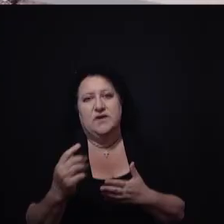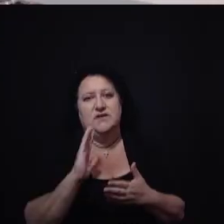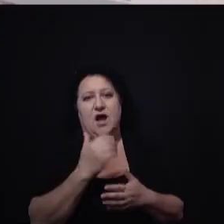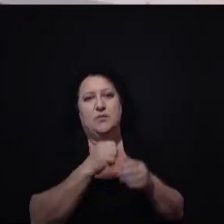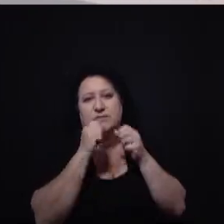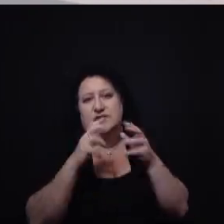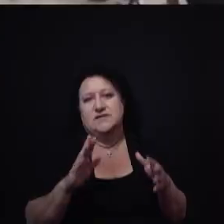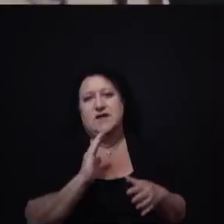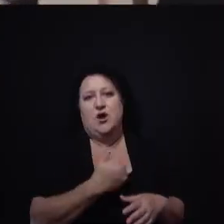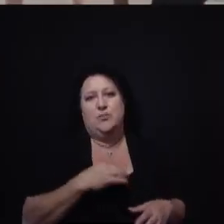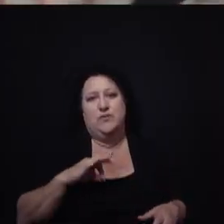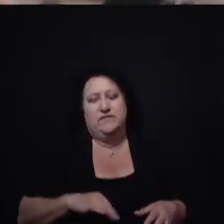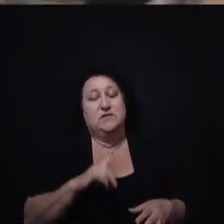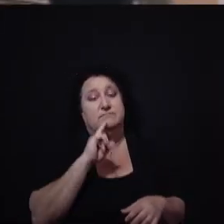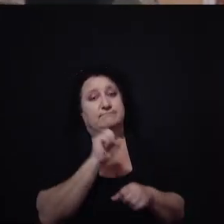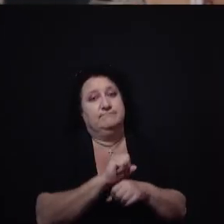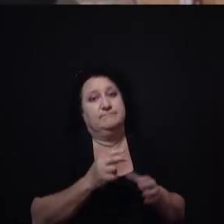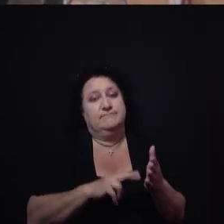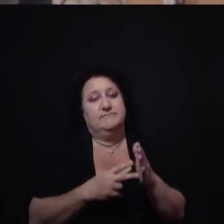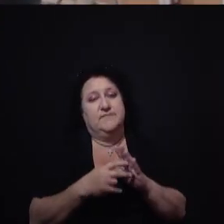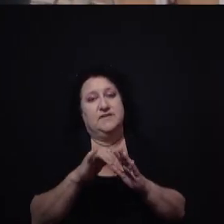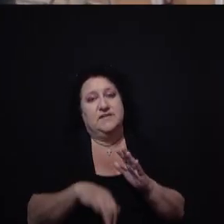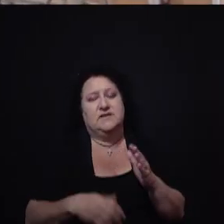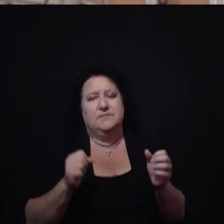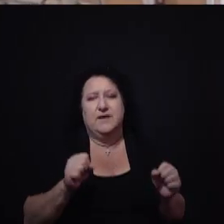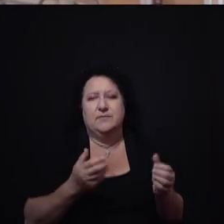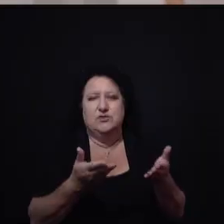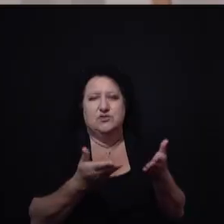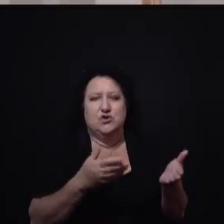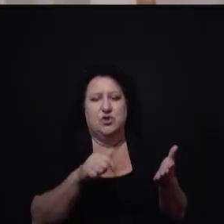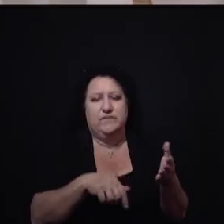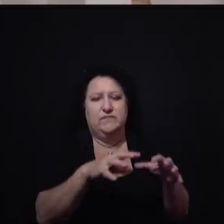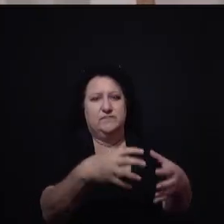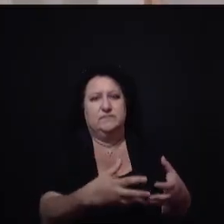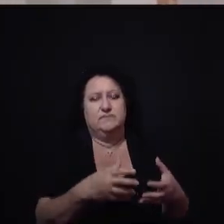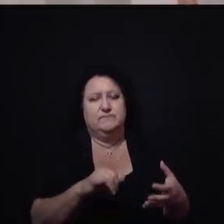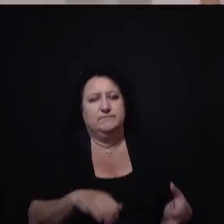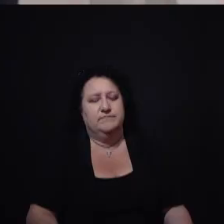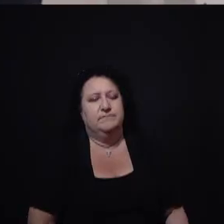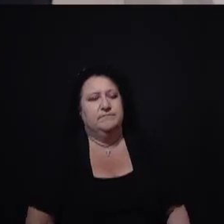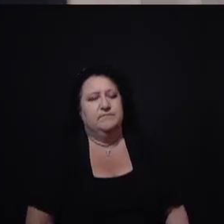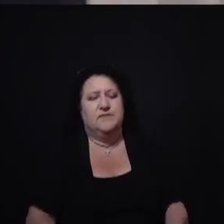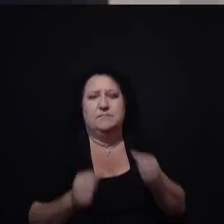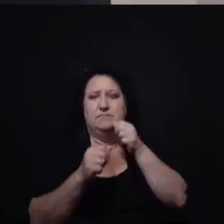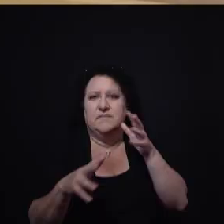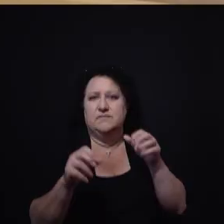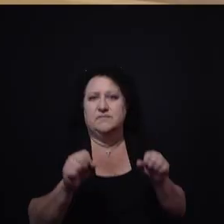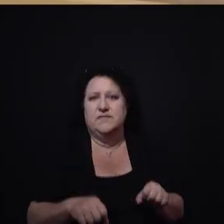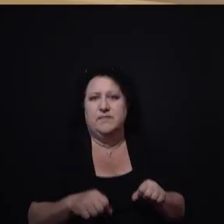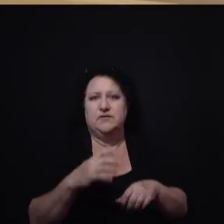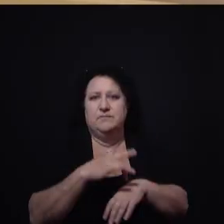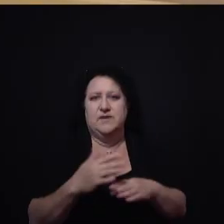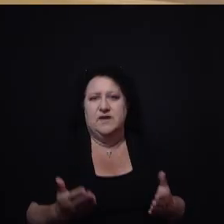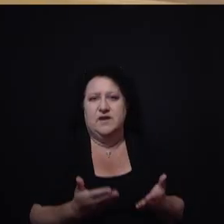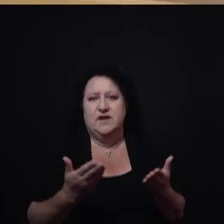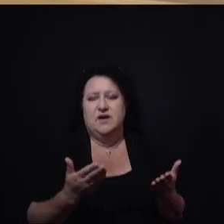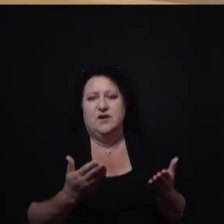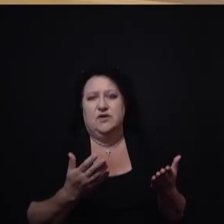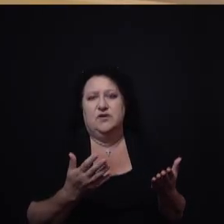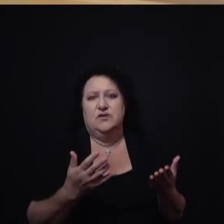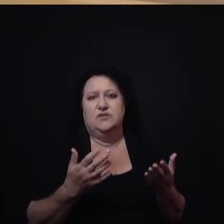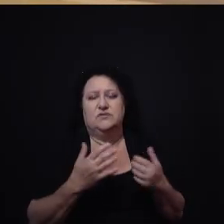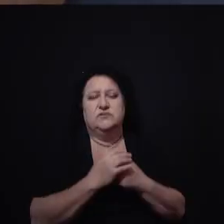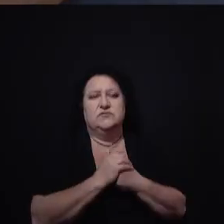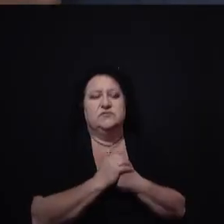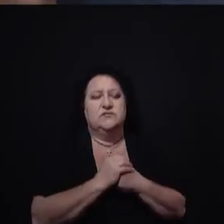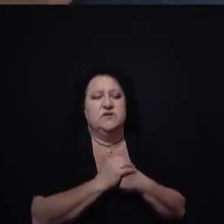our privilege, and I really mean that, to be able to serve this community. It's such a blessing to be able to be here to help take a space that had fallen